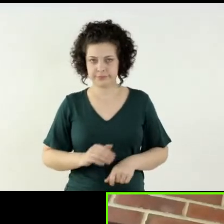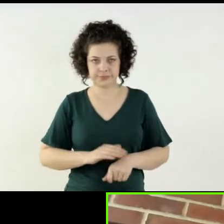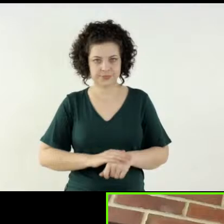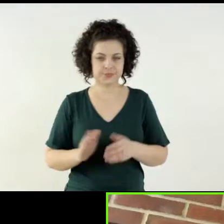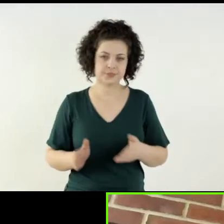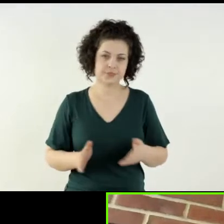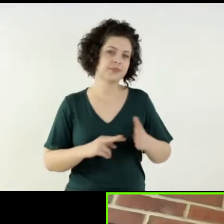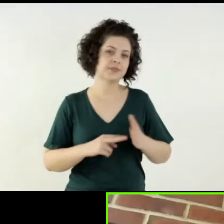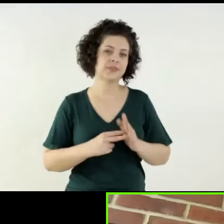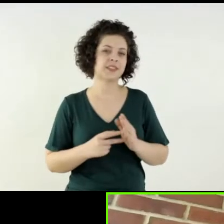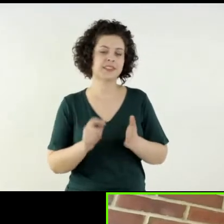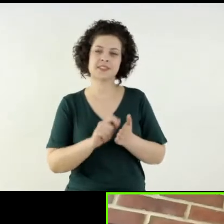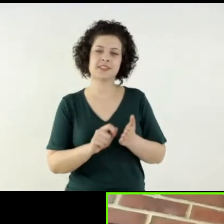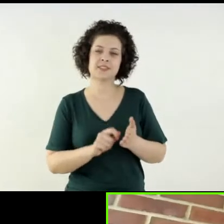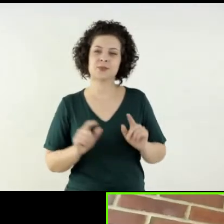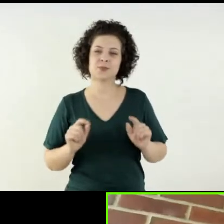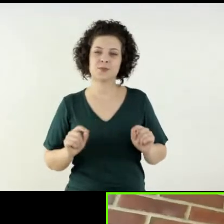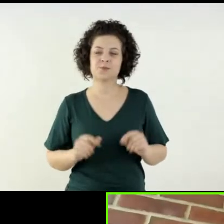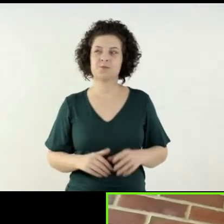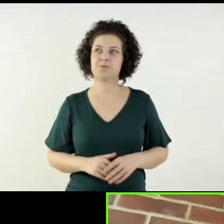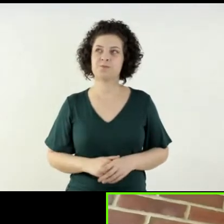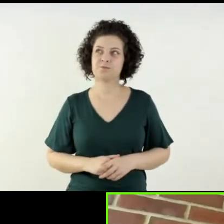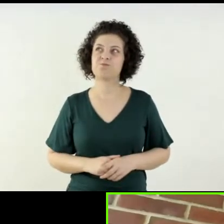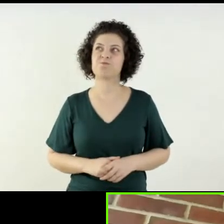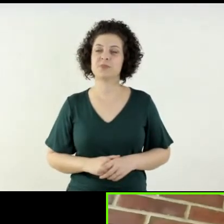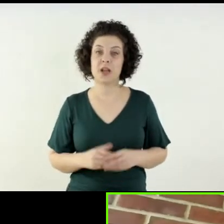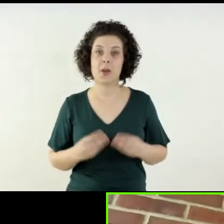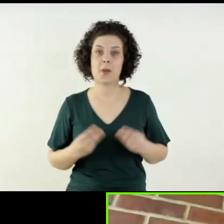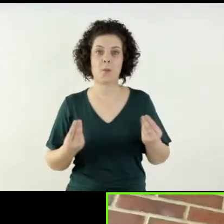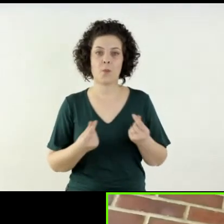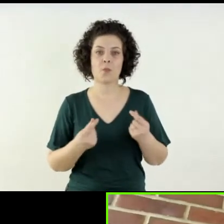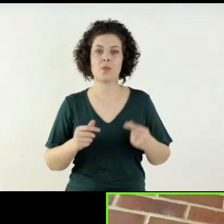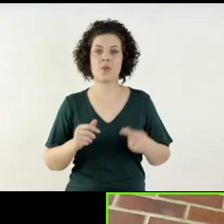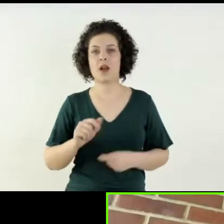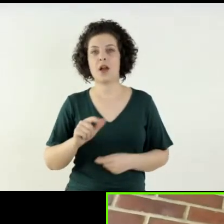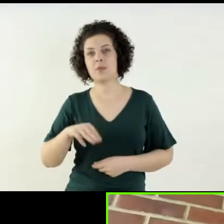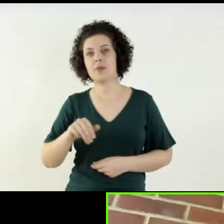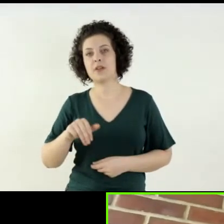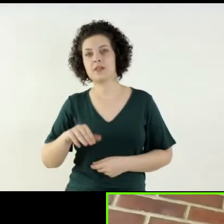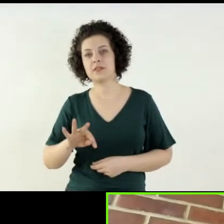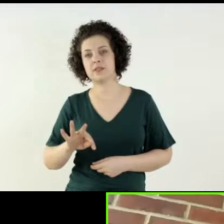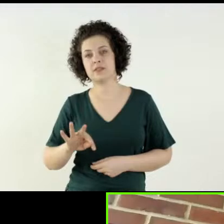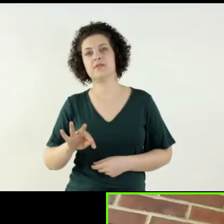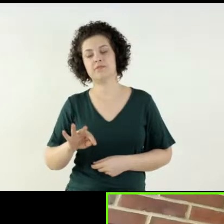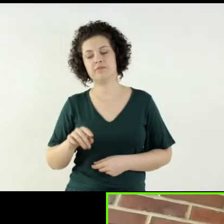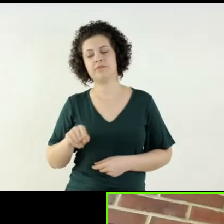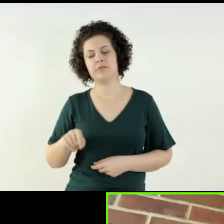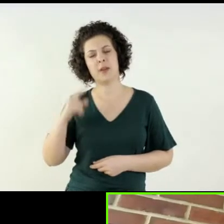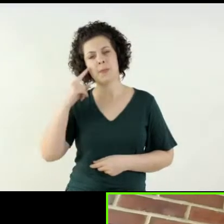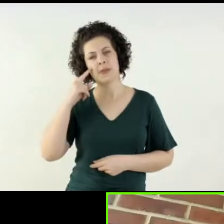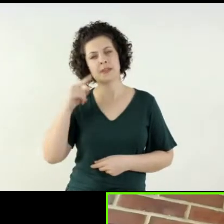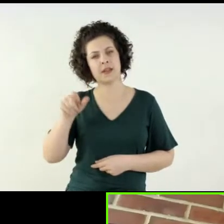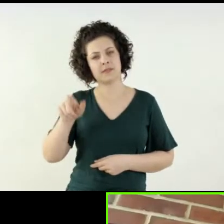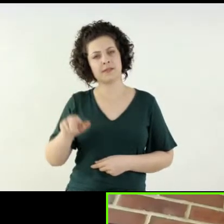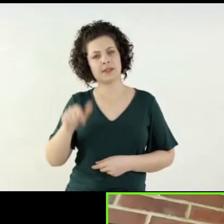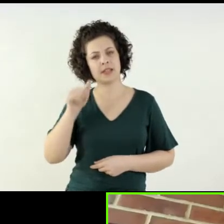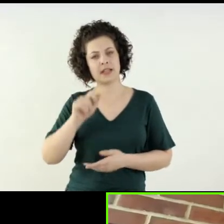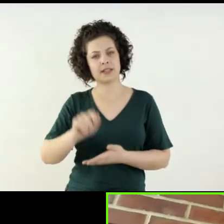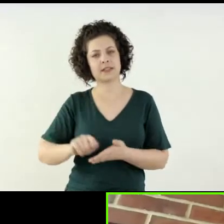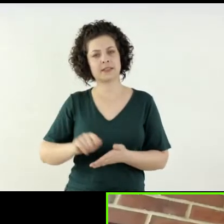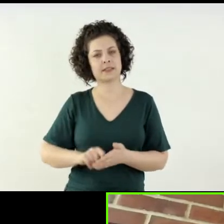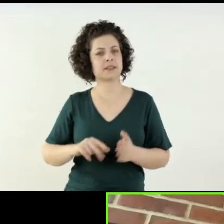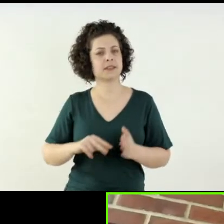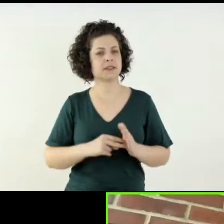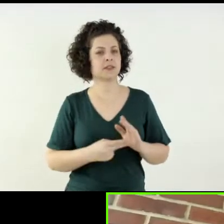but a lot of, I've been thinking about her lately. What does it mean to be a body who's not at home in the world? And so I think about